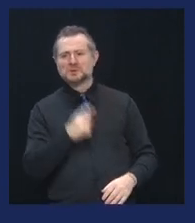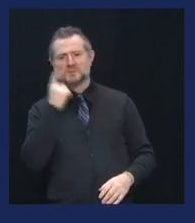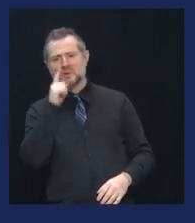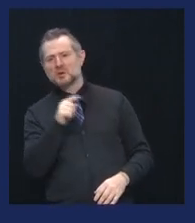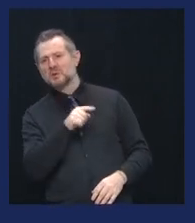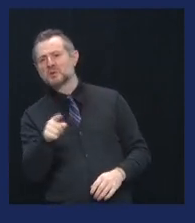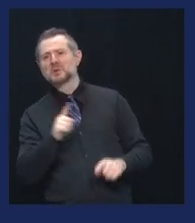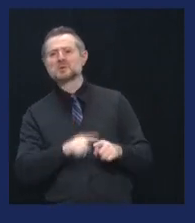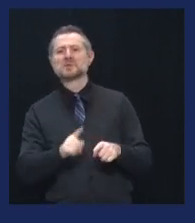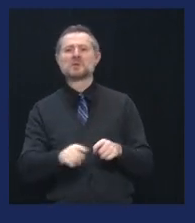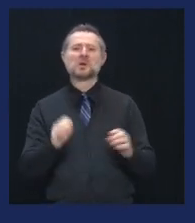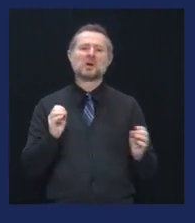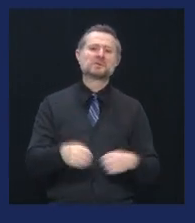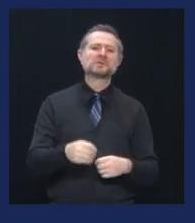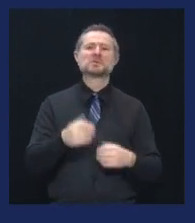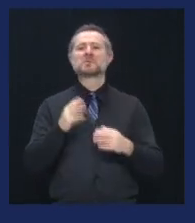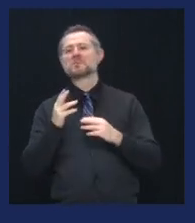and